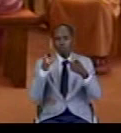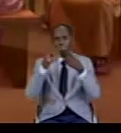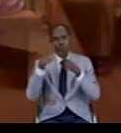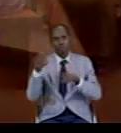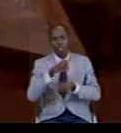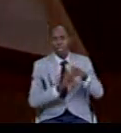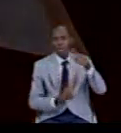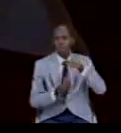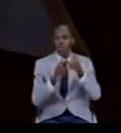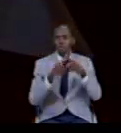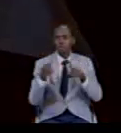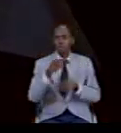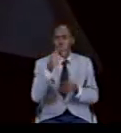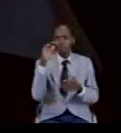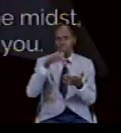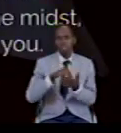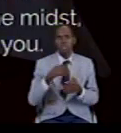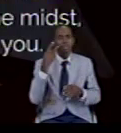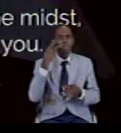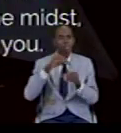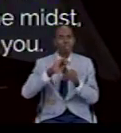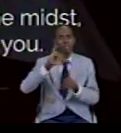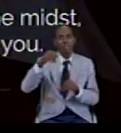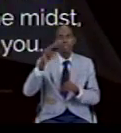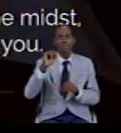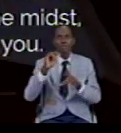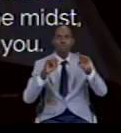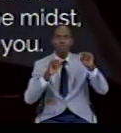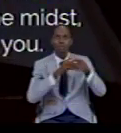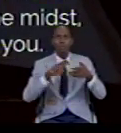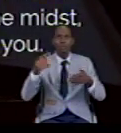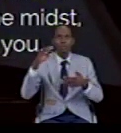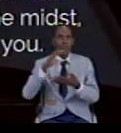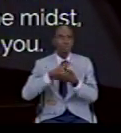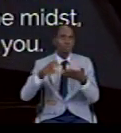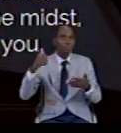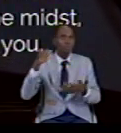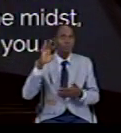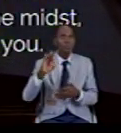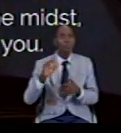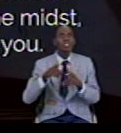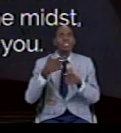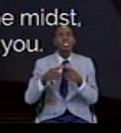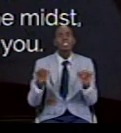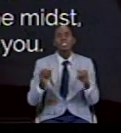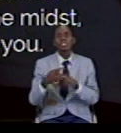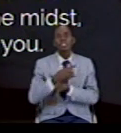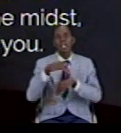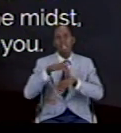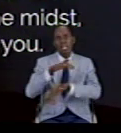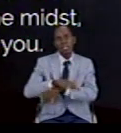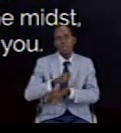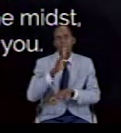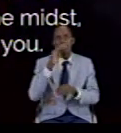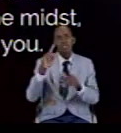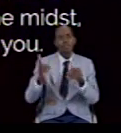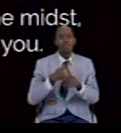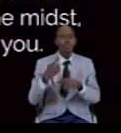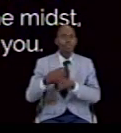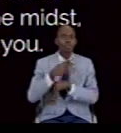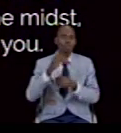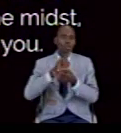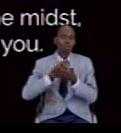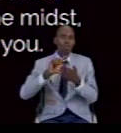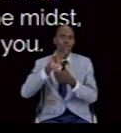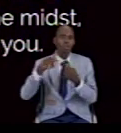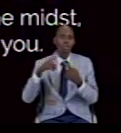He appeared to them again. In John 20 verse 19, then the same day at evening, being the first day of the week, when the doors were